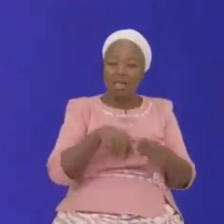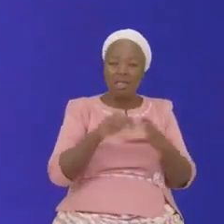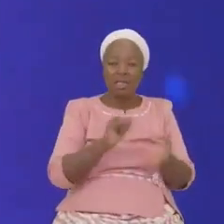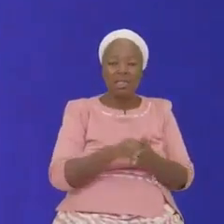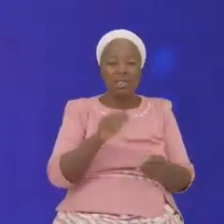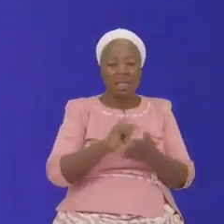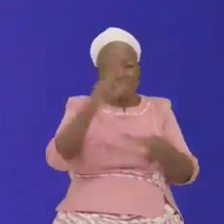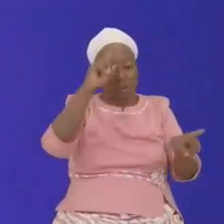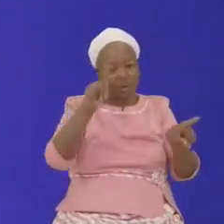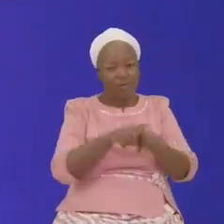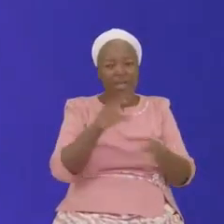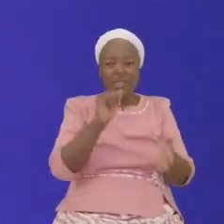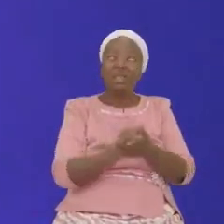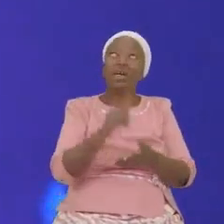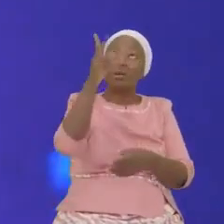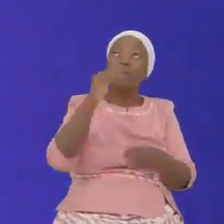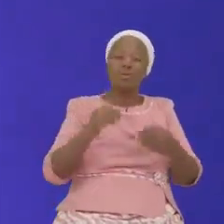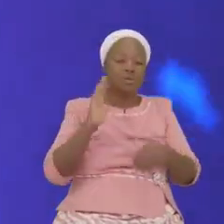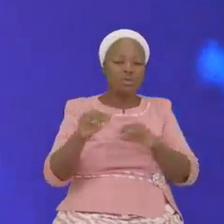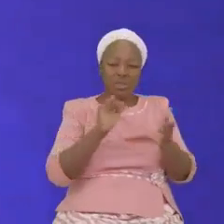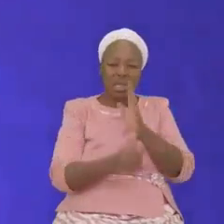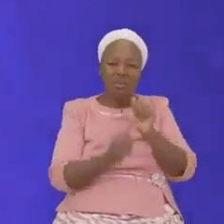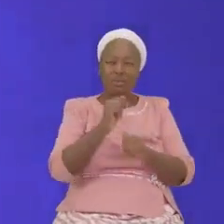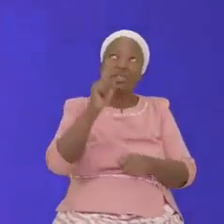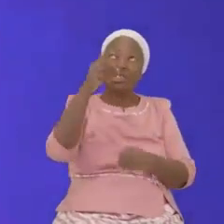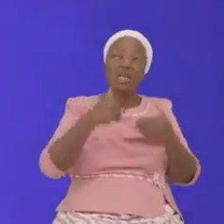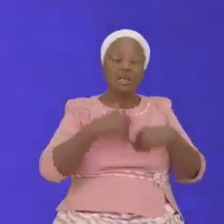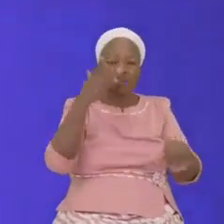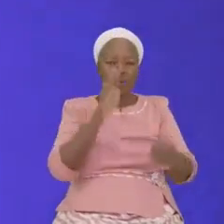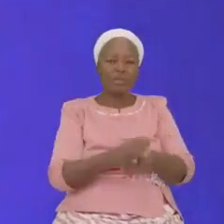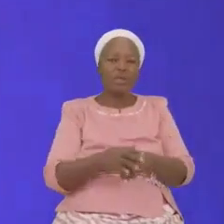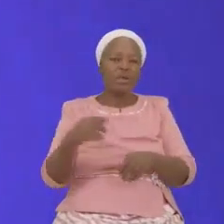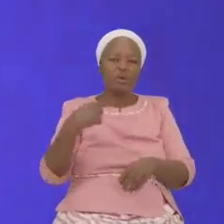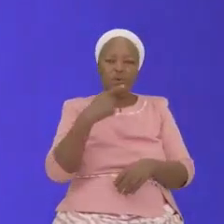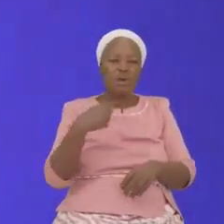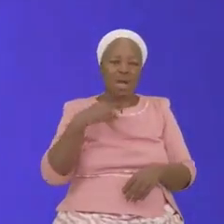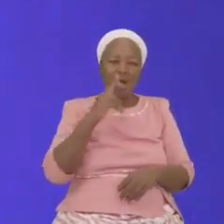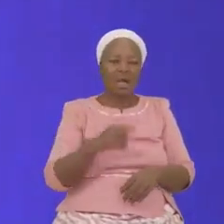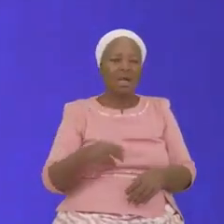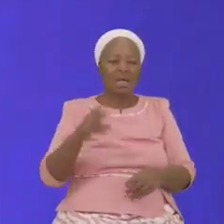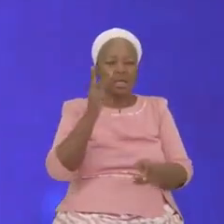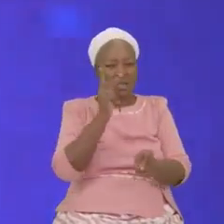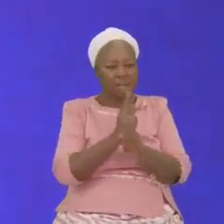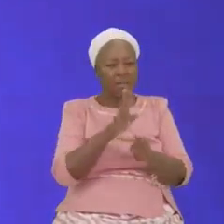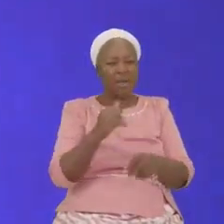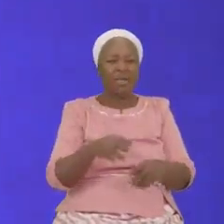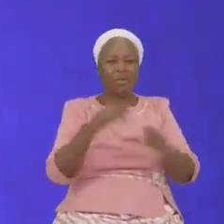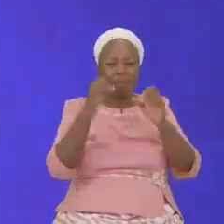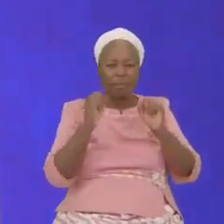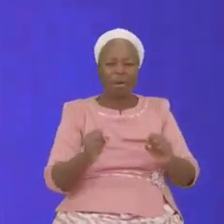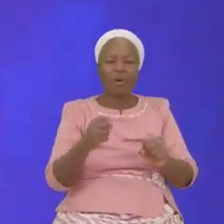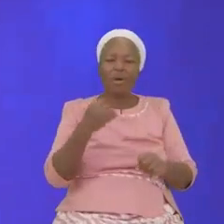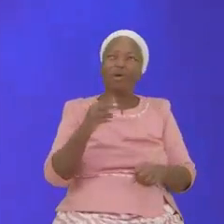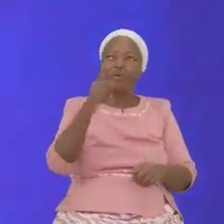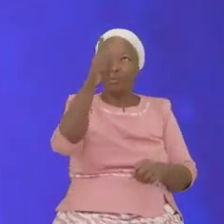covenant that he will do what he has promised, who are kept by the power of God through faith